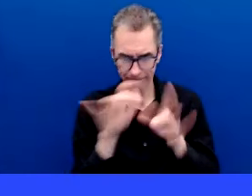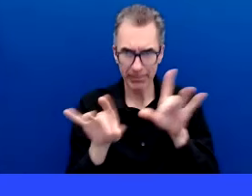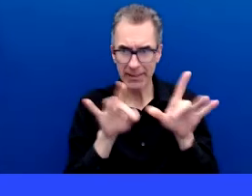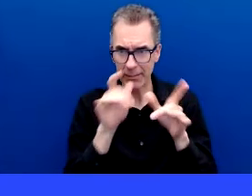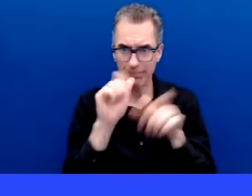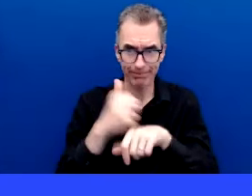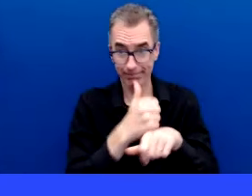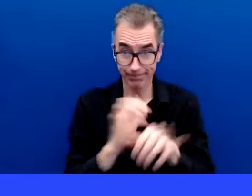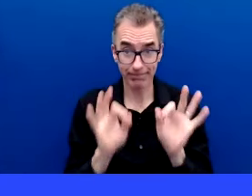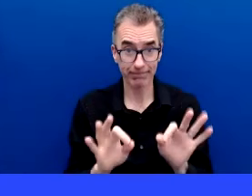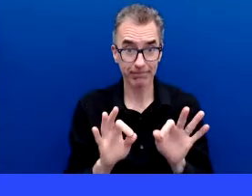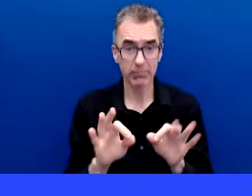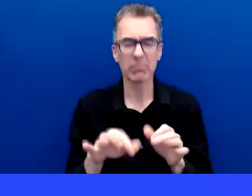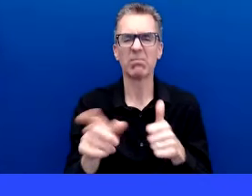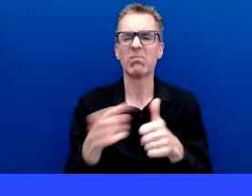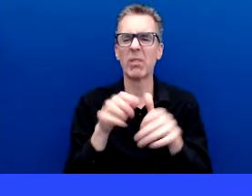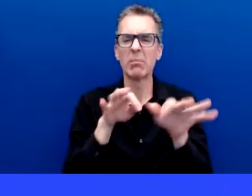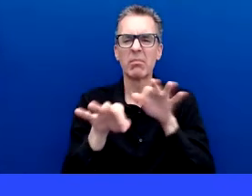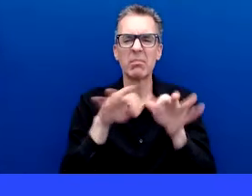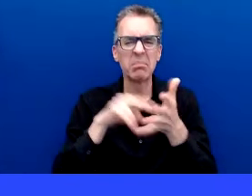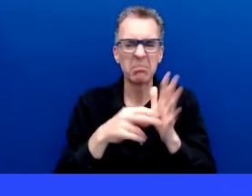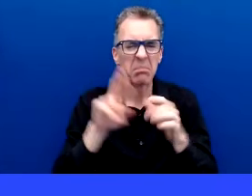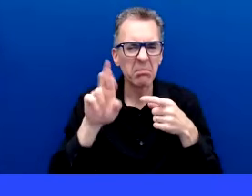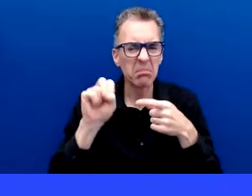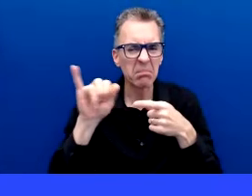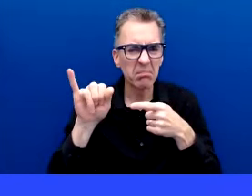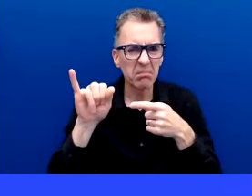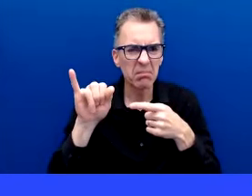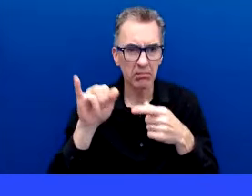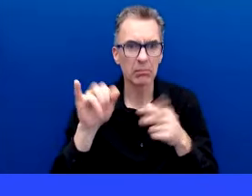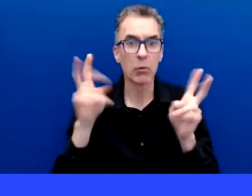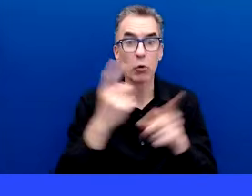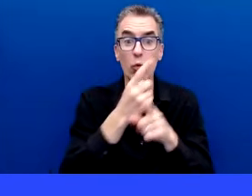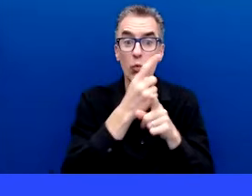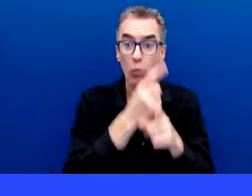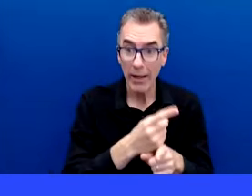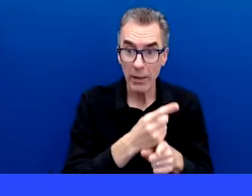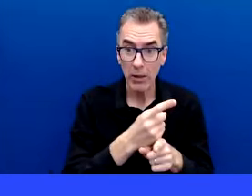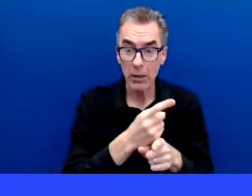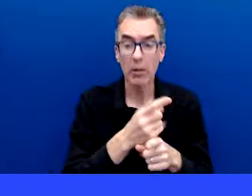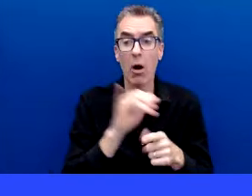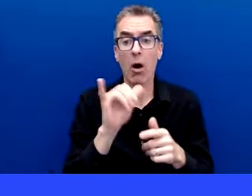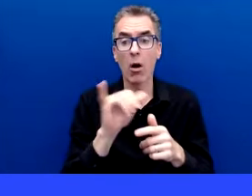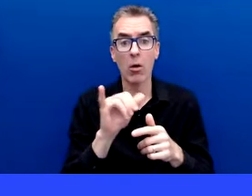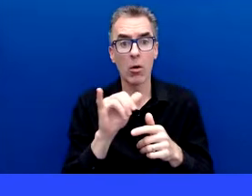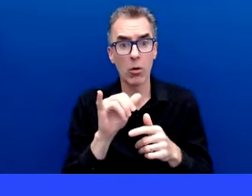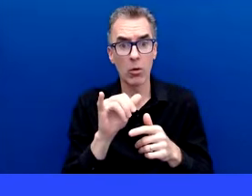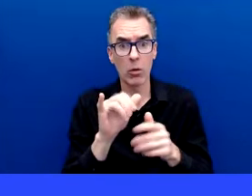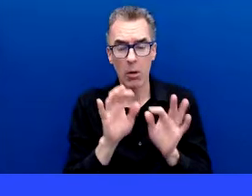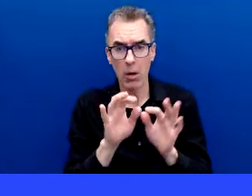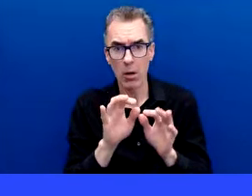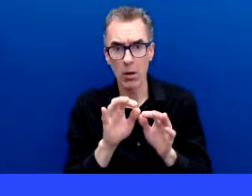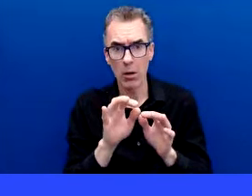a definition review here. So RSI, regular and substantive interaction. This is required in all